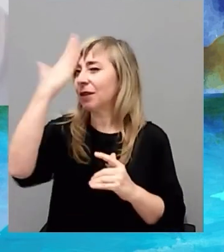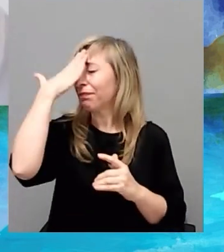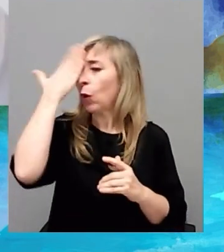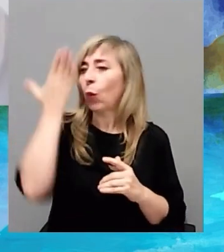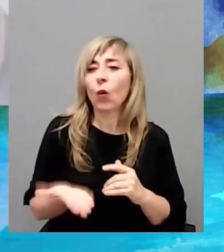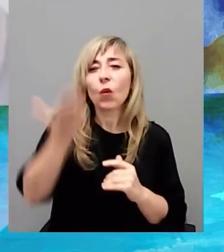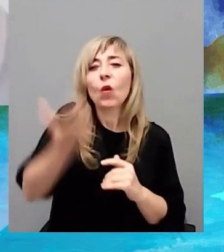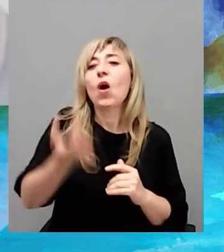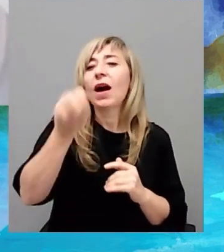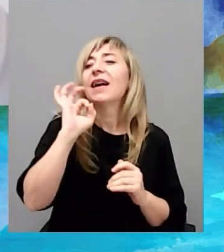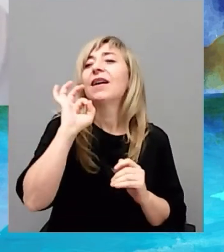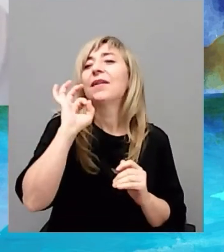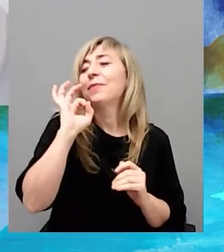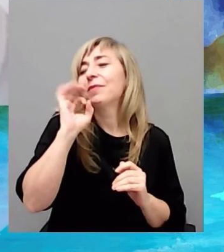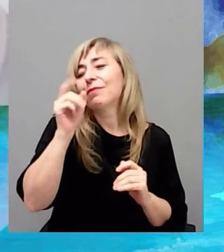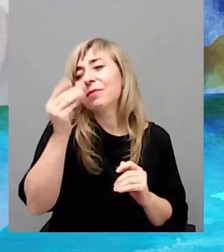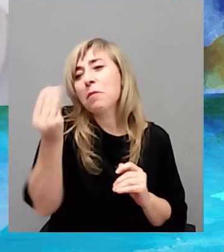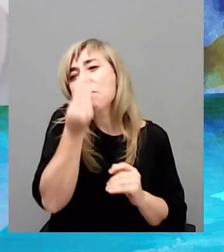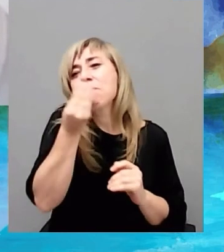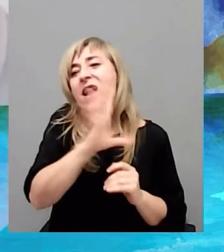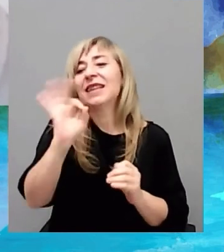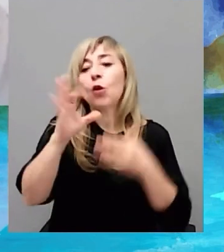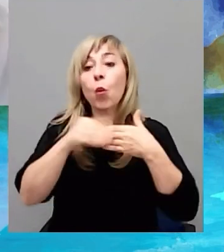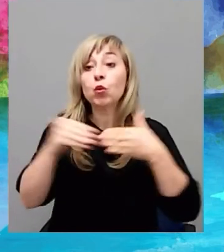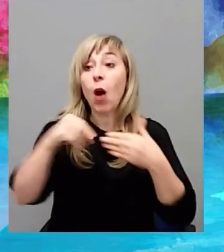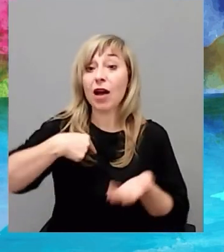out one or just a couple of things, what would those be?